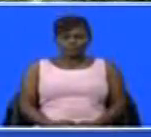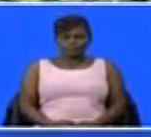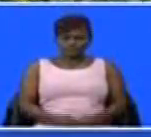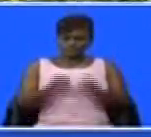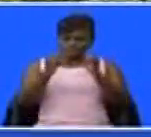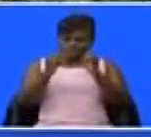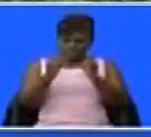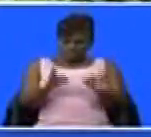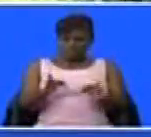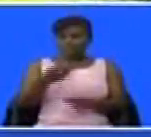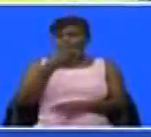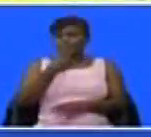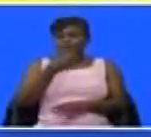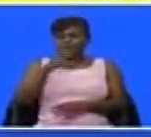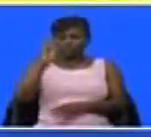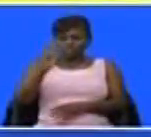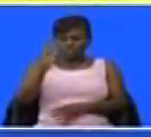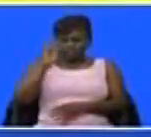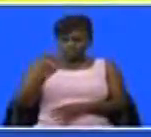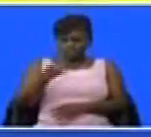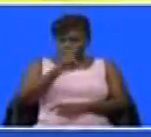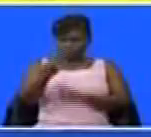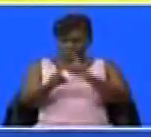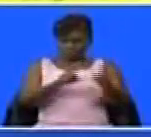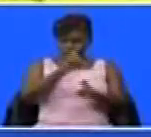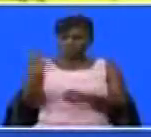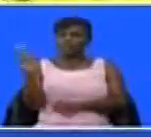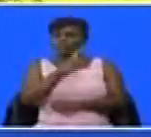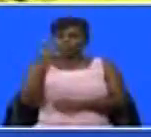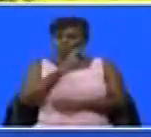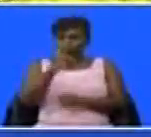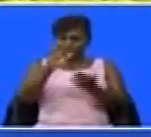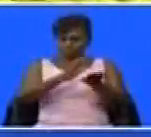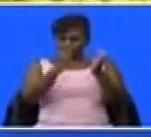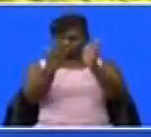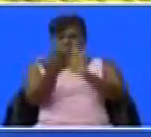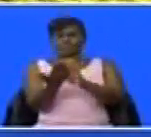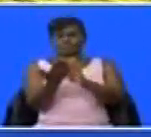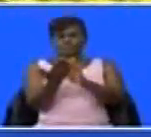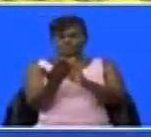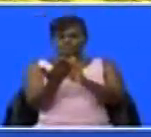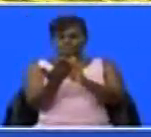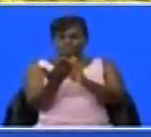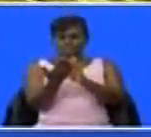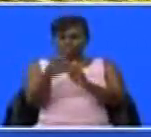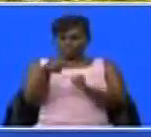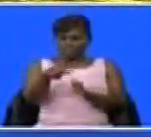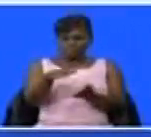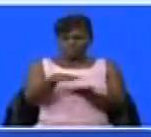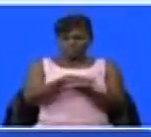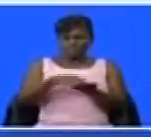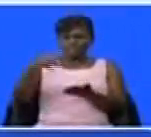If there is a man who witnesses a security drill turn into a disaster right in front of his eyes, that man is Esther